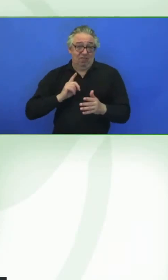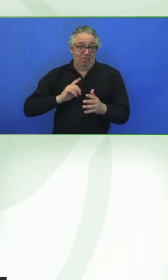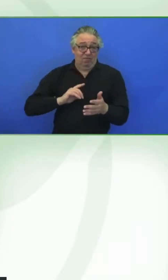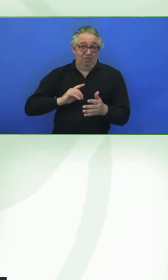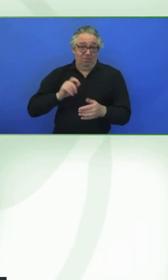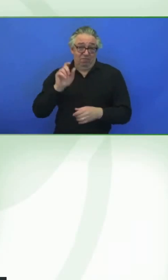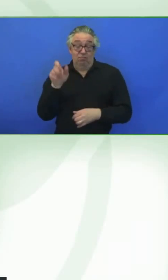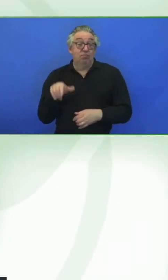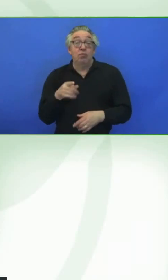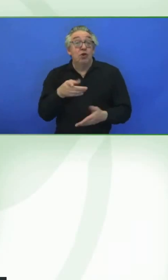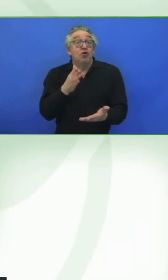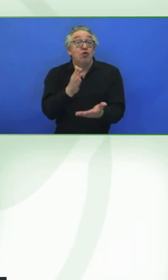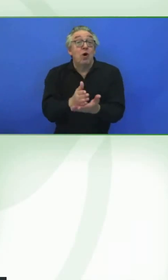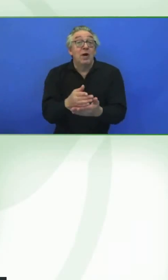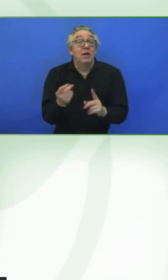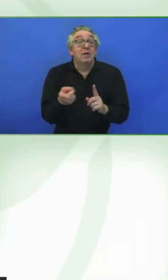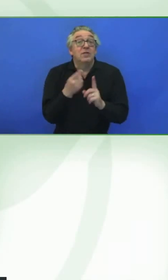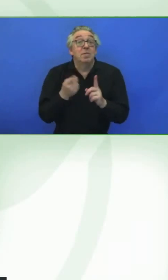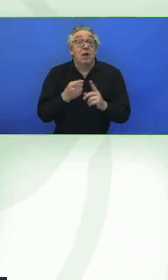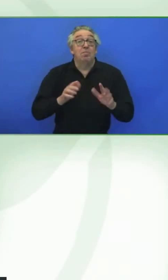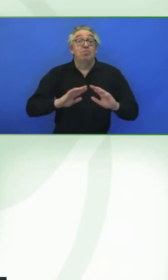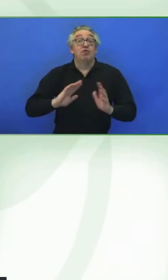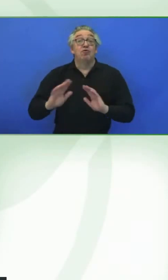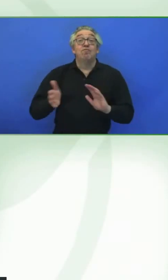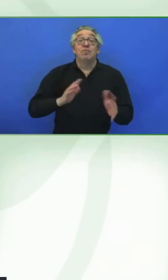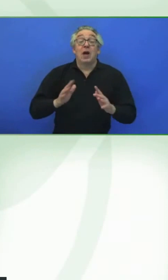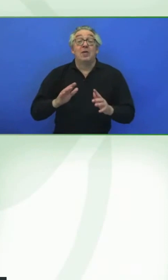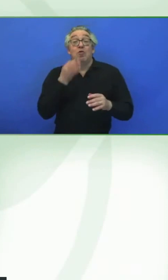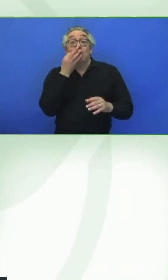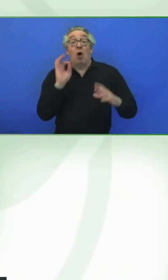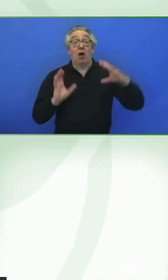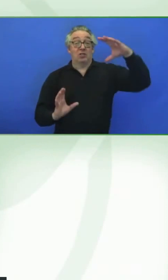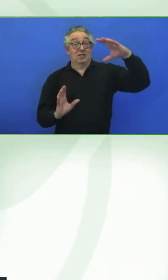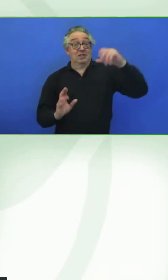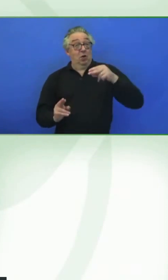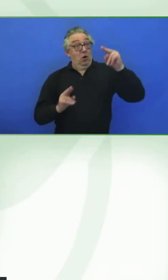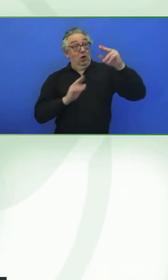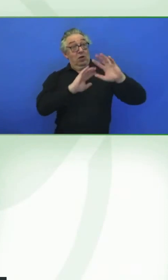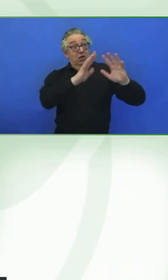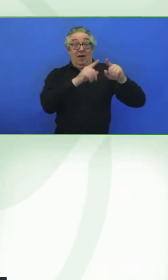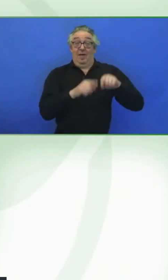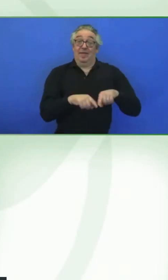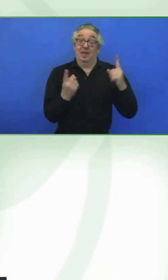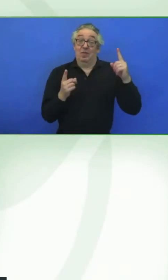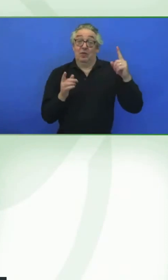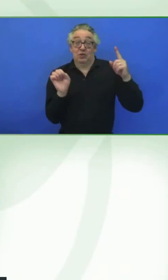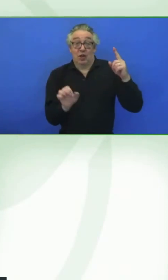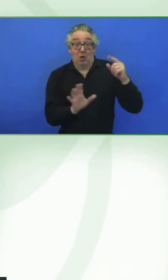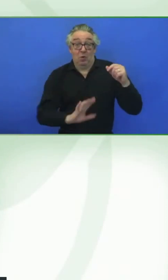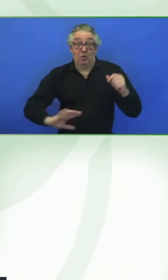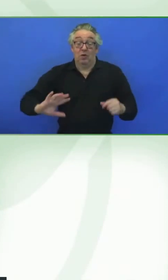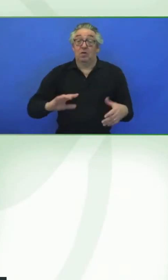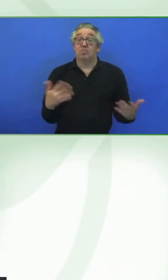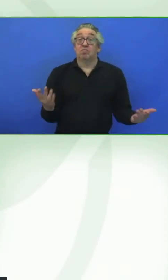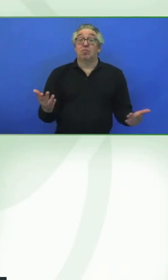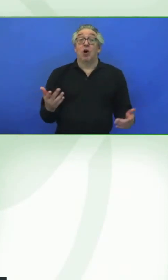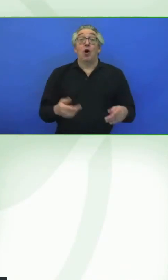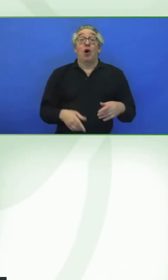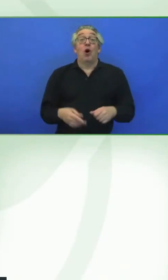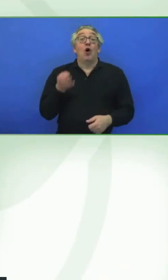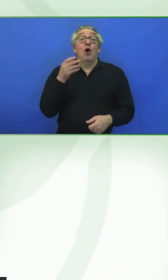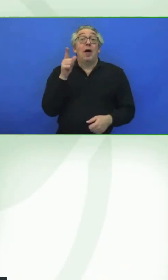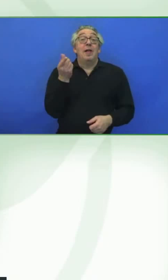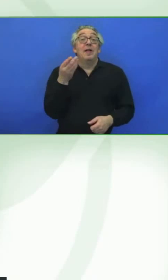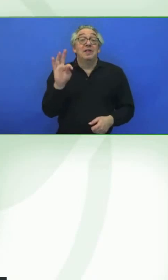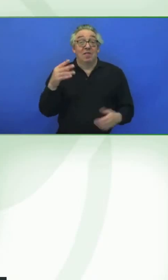it's different from the north and the south. You have French Sign Language in Quebec, you have French Sign Language in